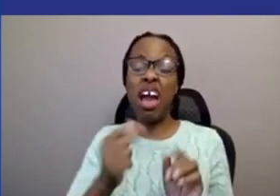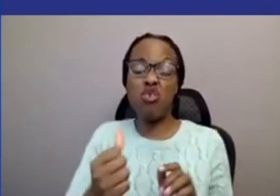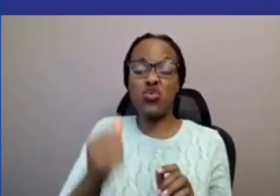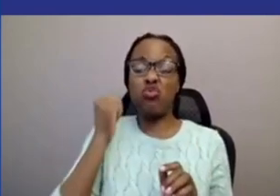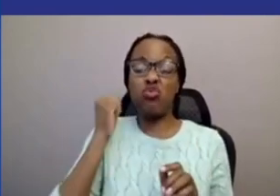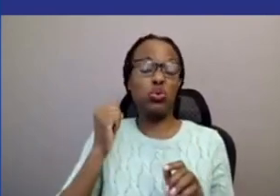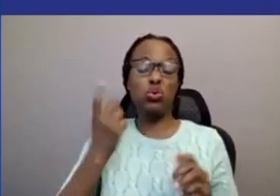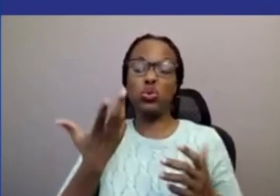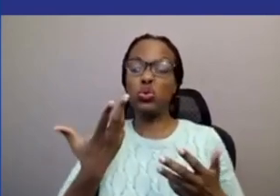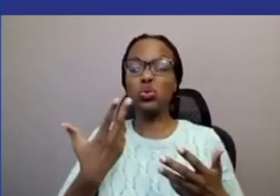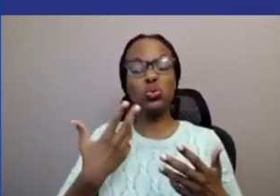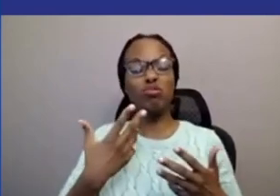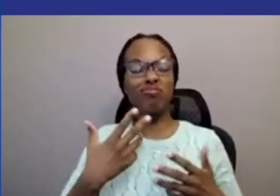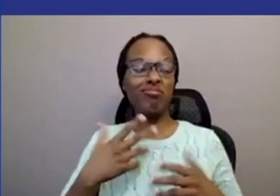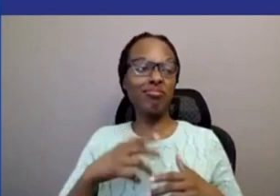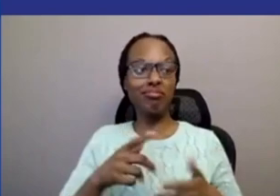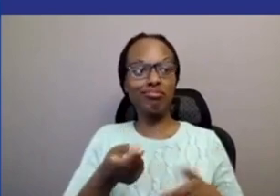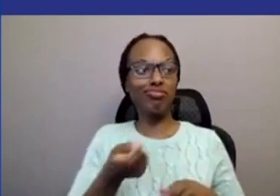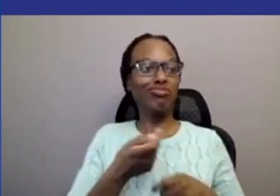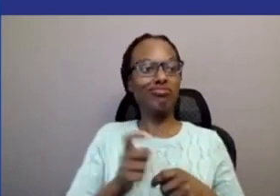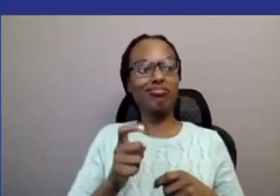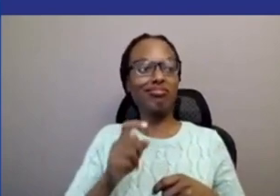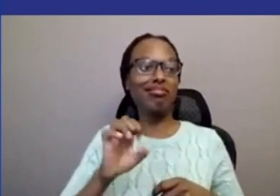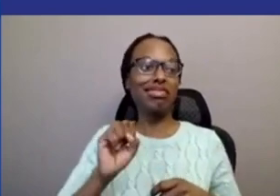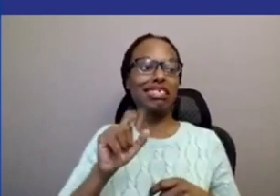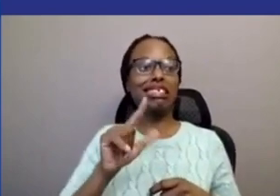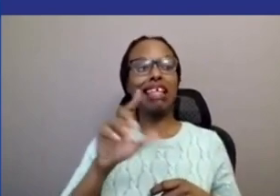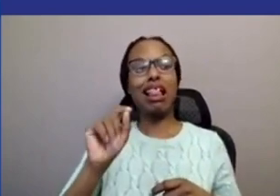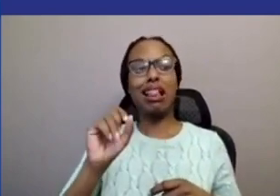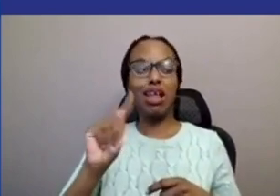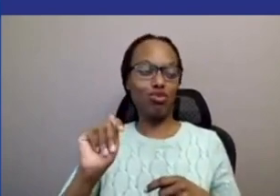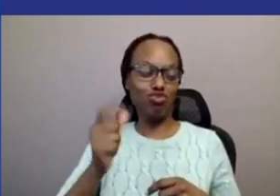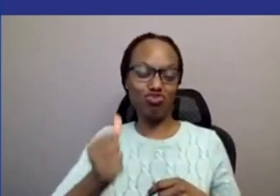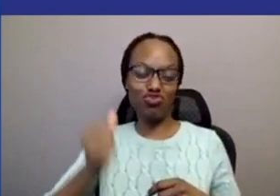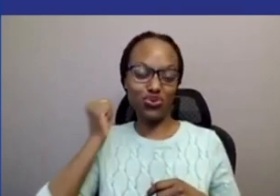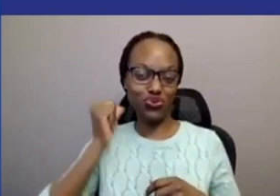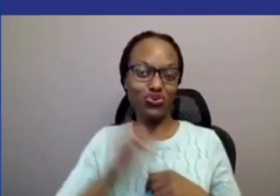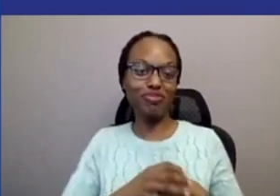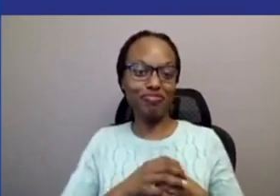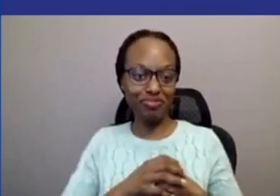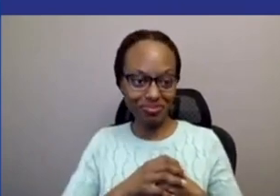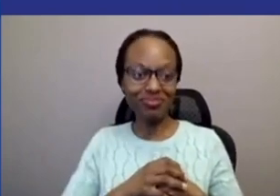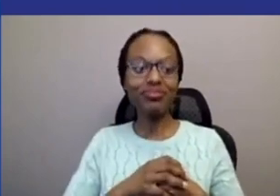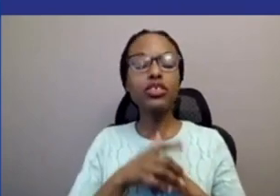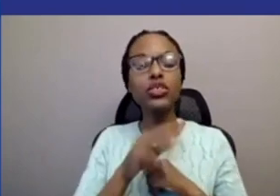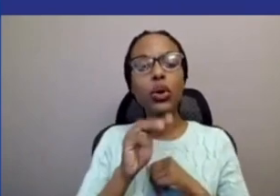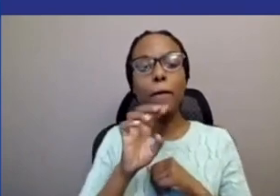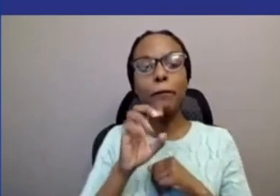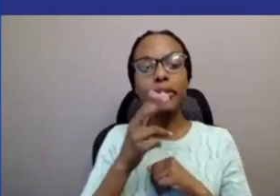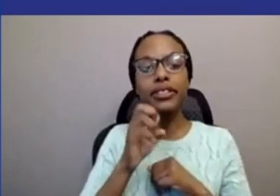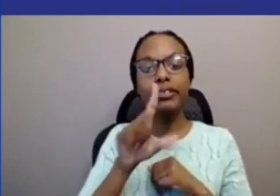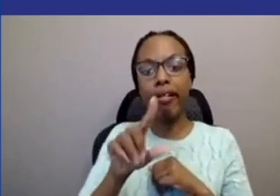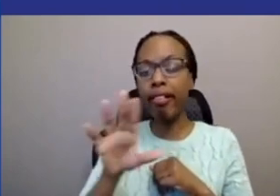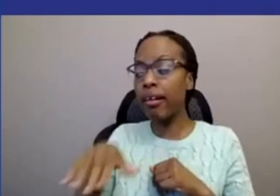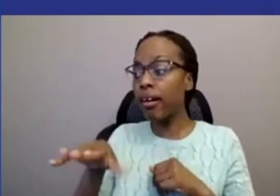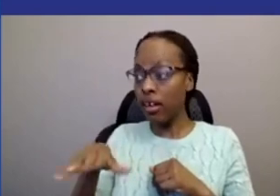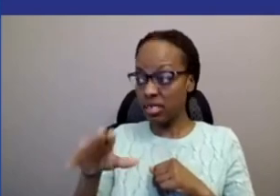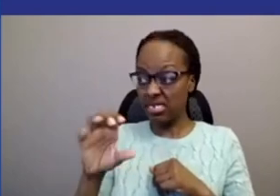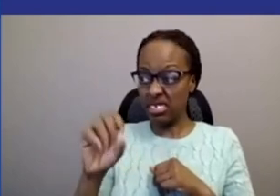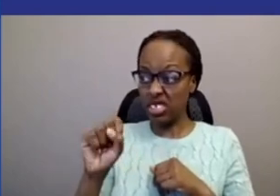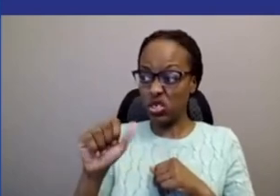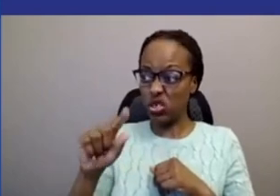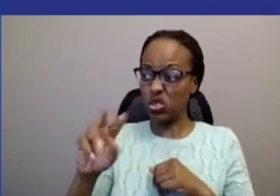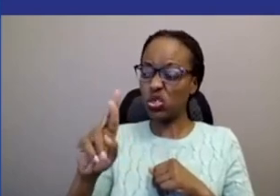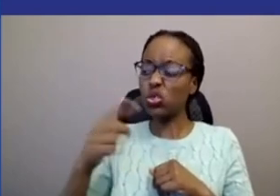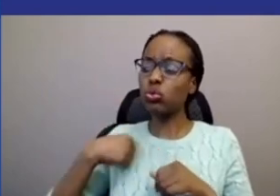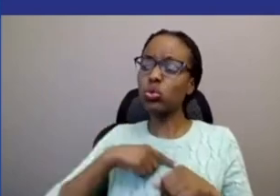Thank you. Cesar, what should we be doing to avoid the isms? I personally have